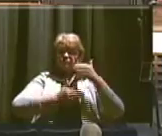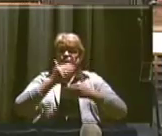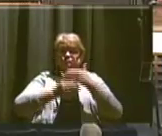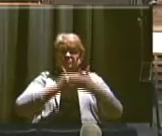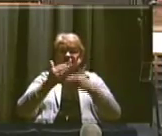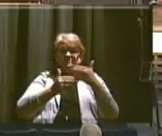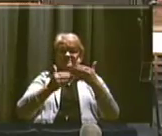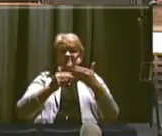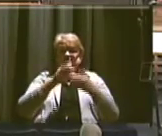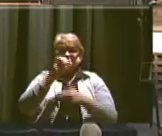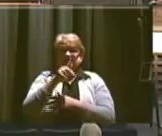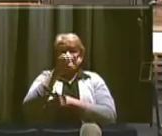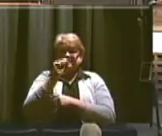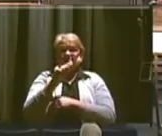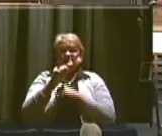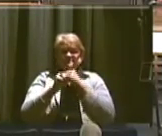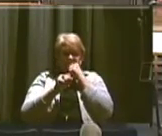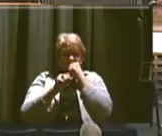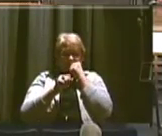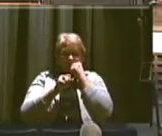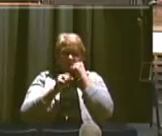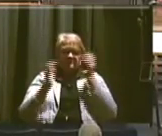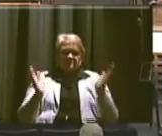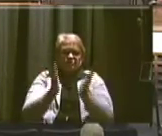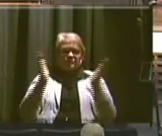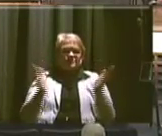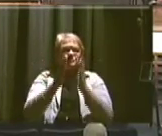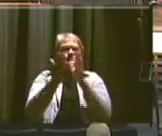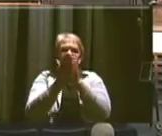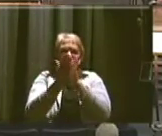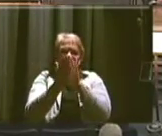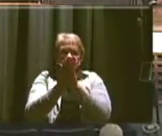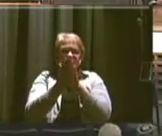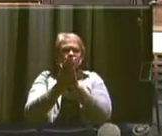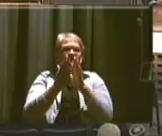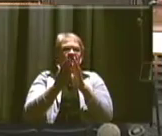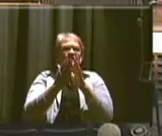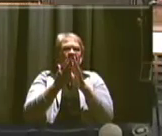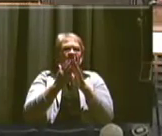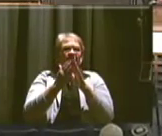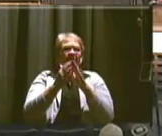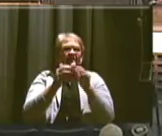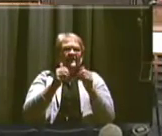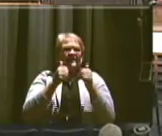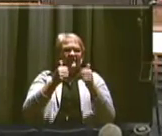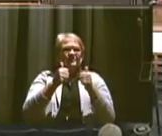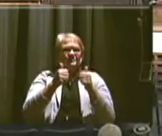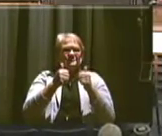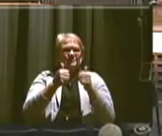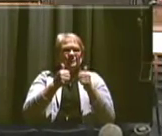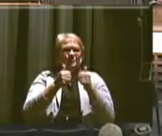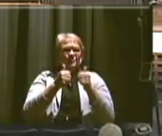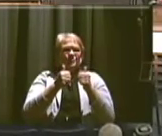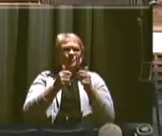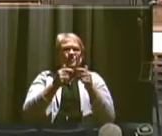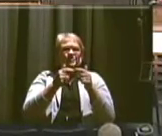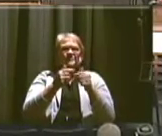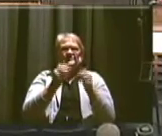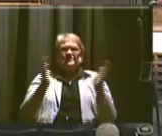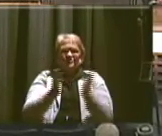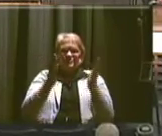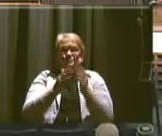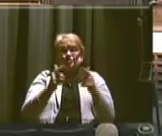we cheer her on and also turn up the heat and urge her to go faster.